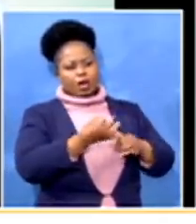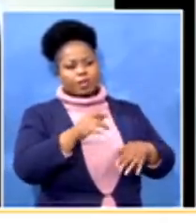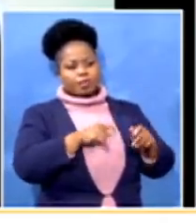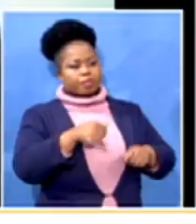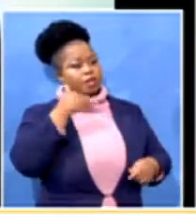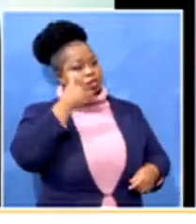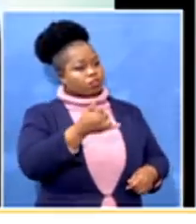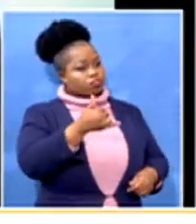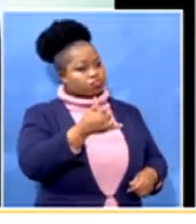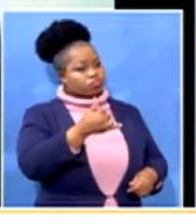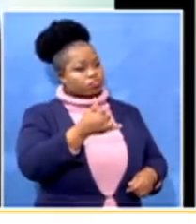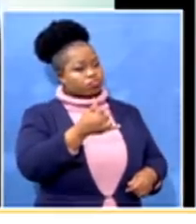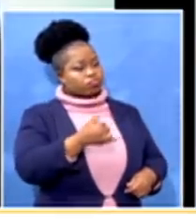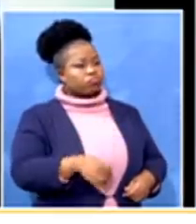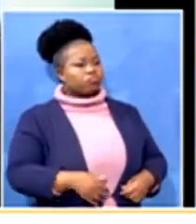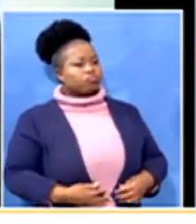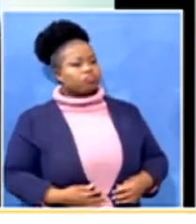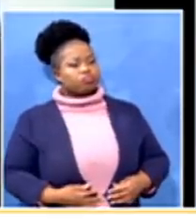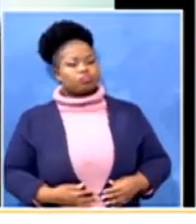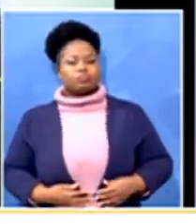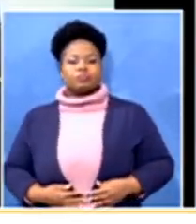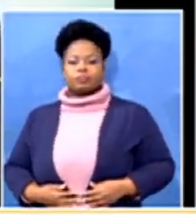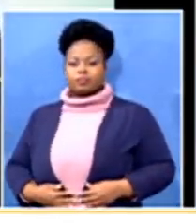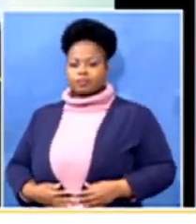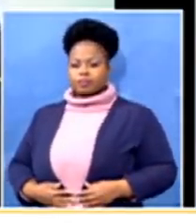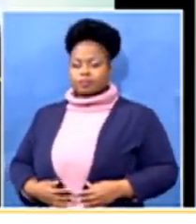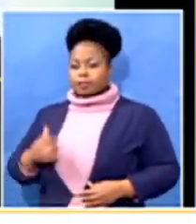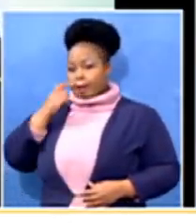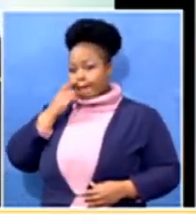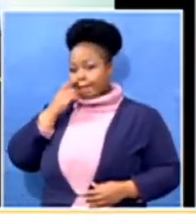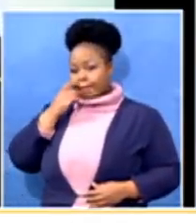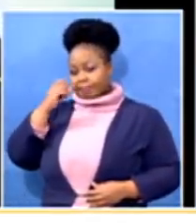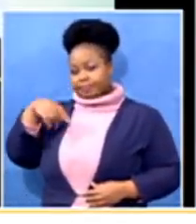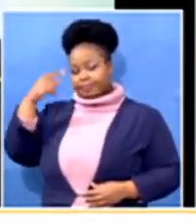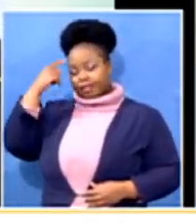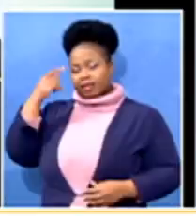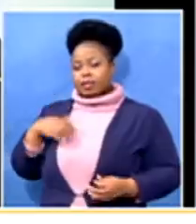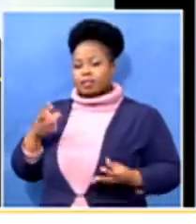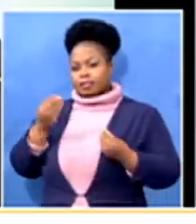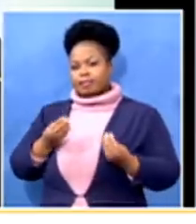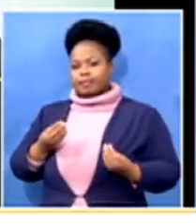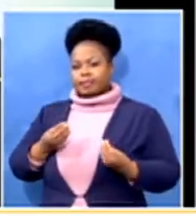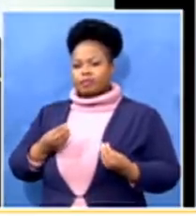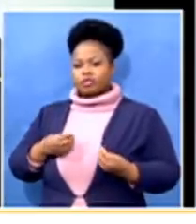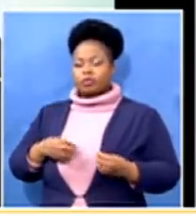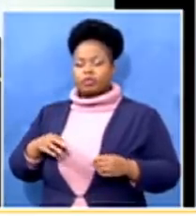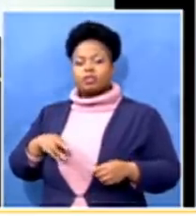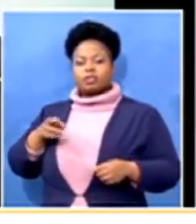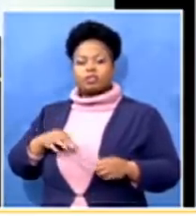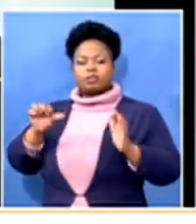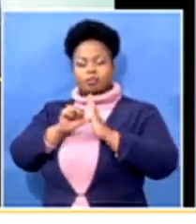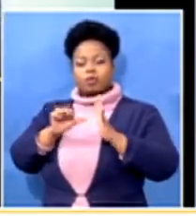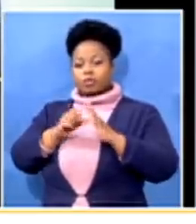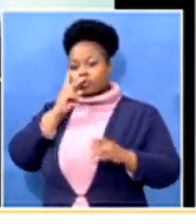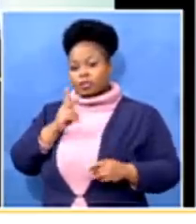you get, just so that we can understand? And I think it's, numbers is important to really see how it's